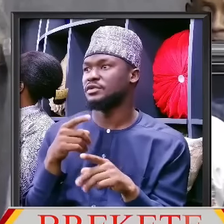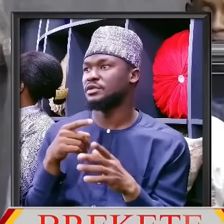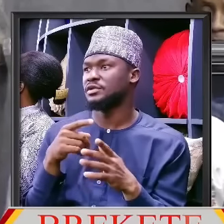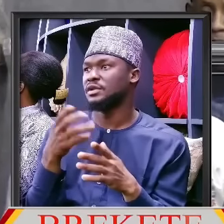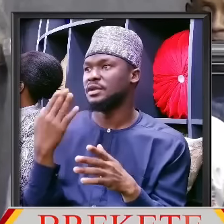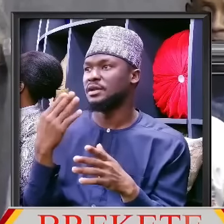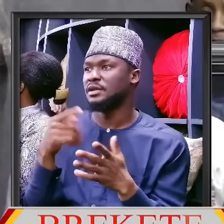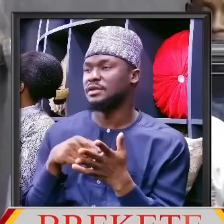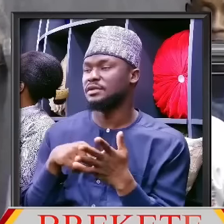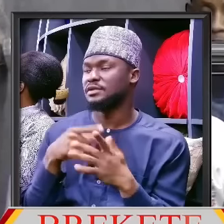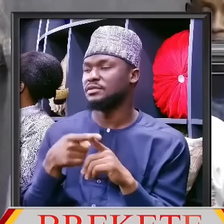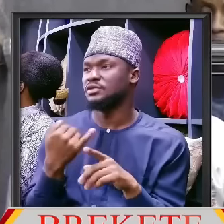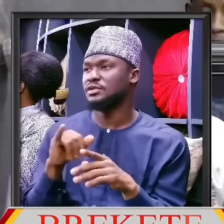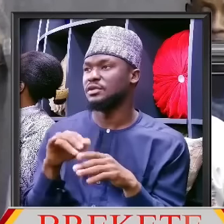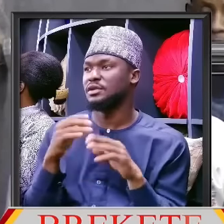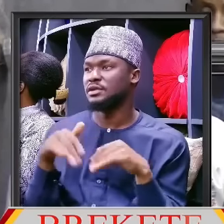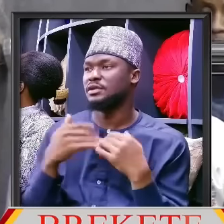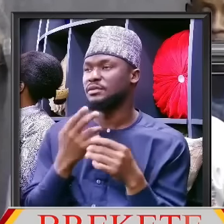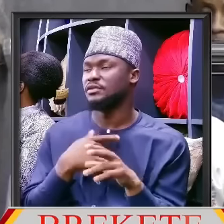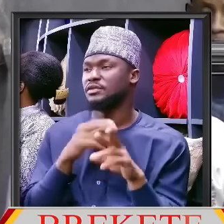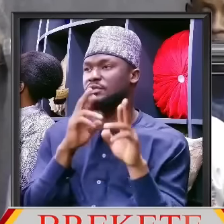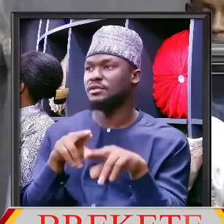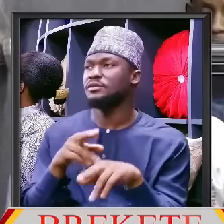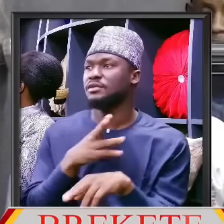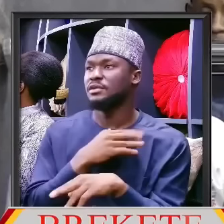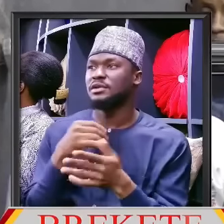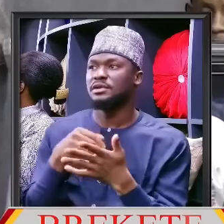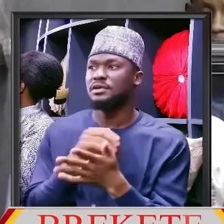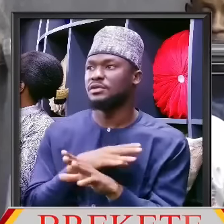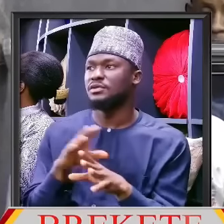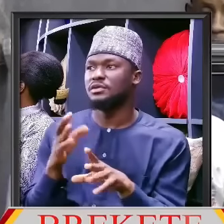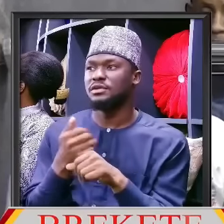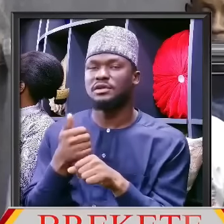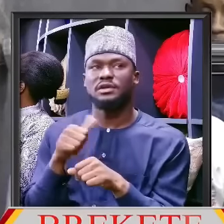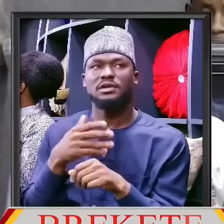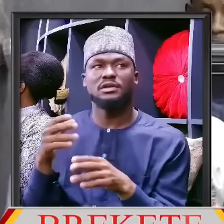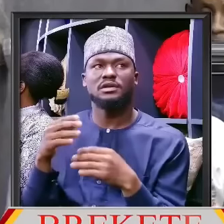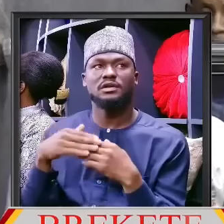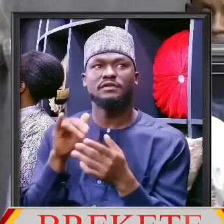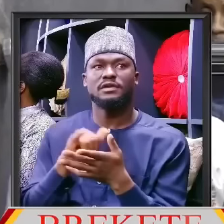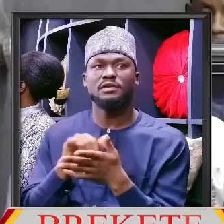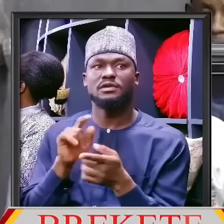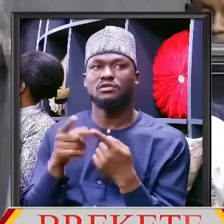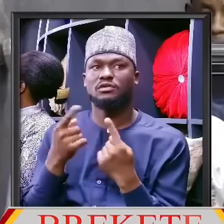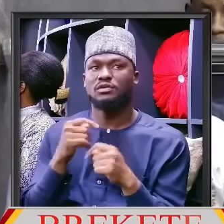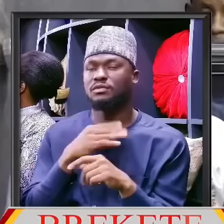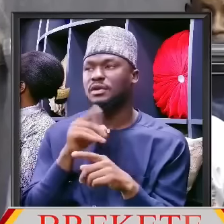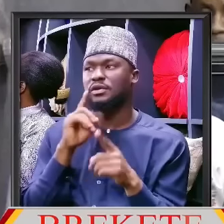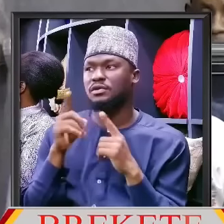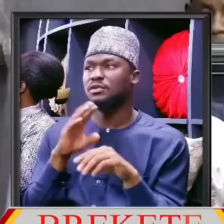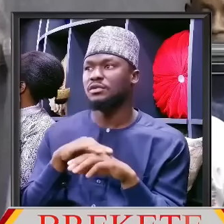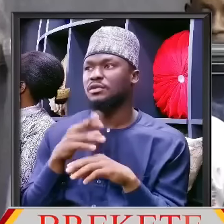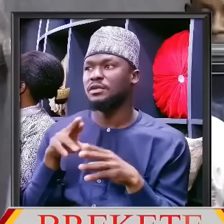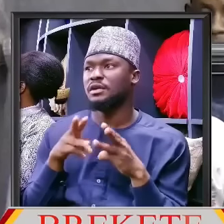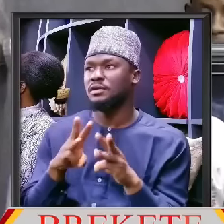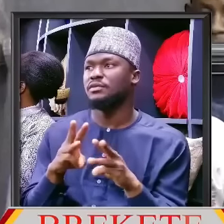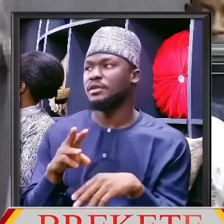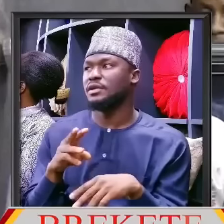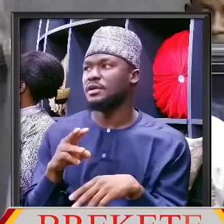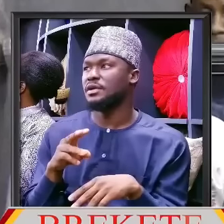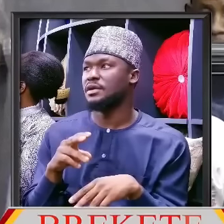response. And we don't take necessary steps after that to follow up on their letter. If